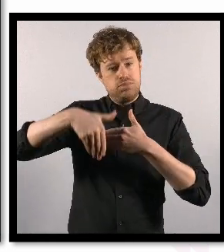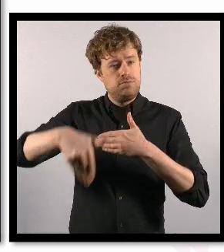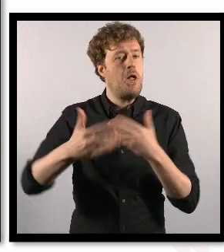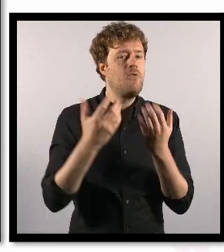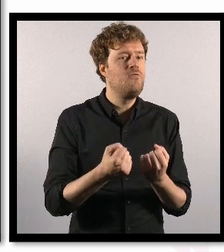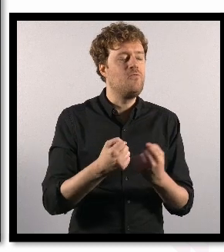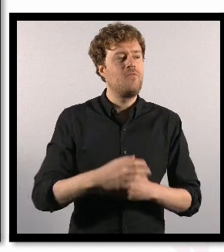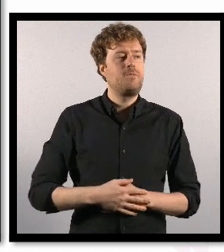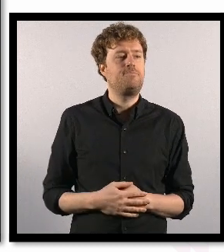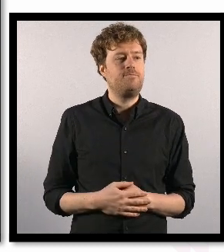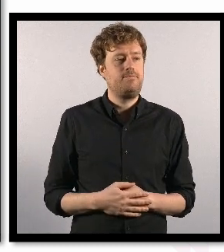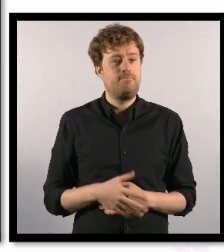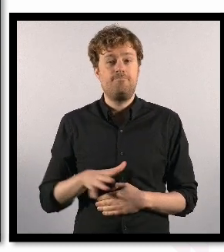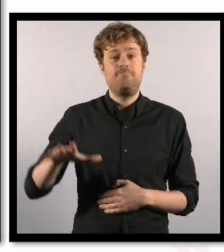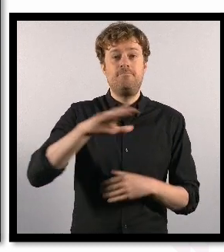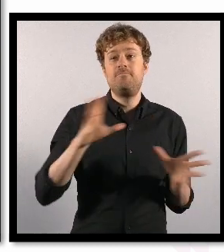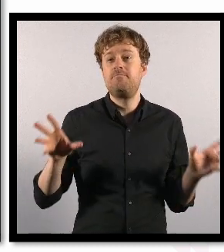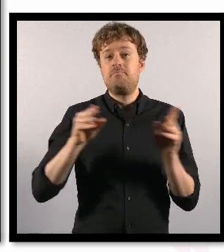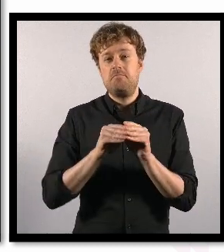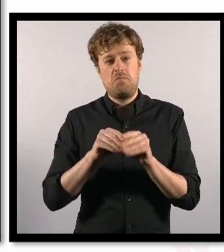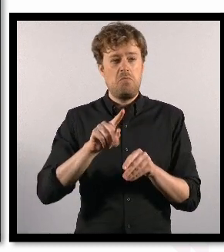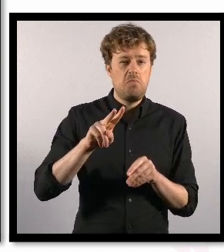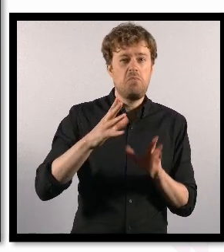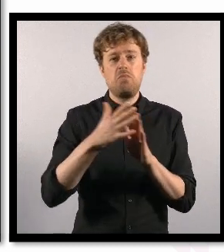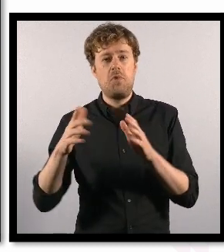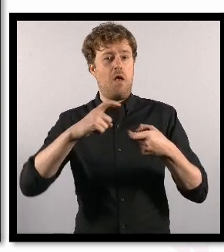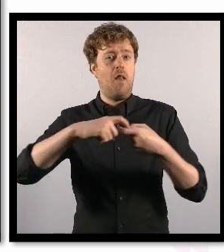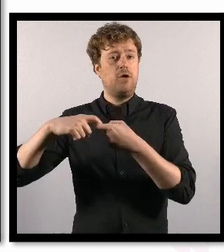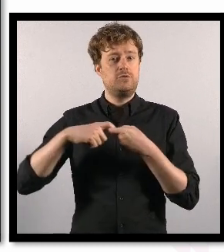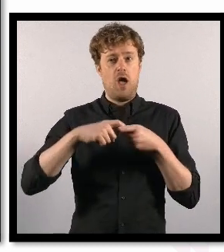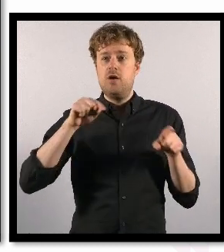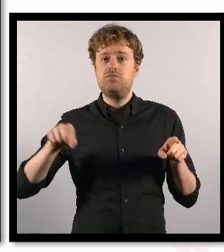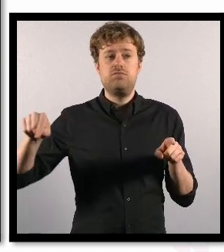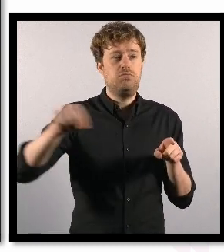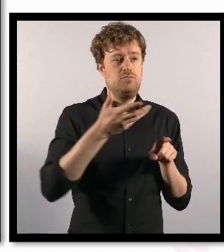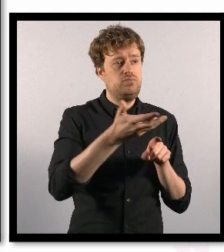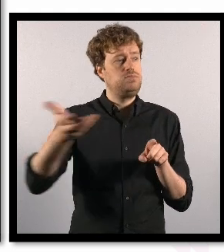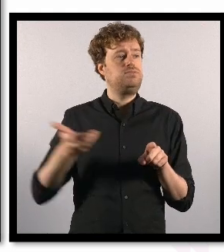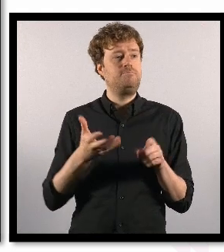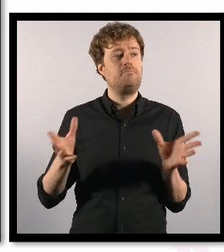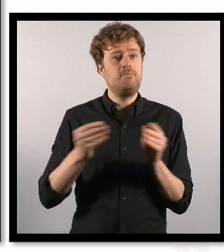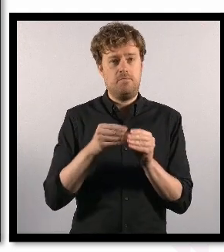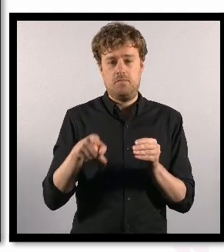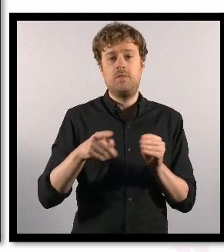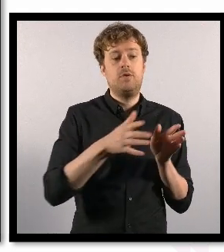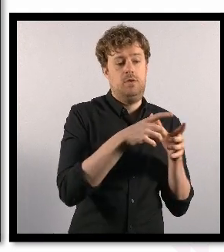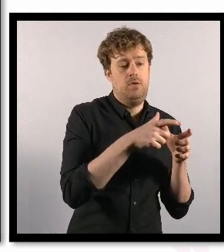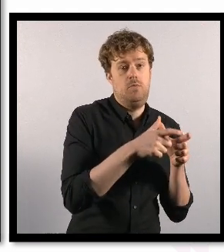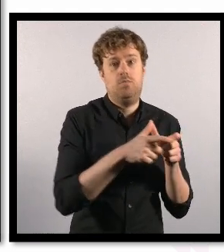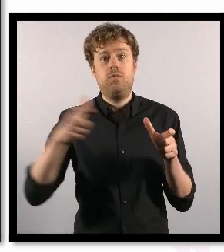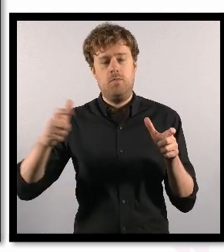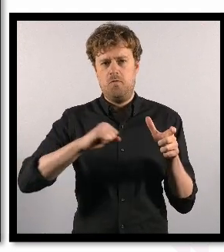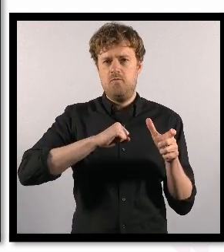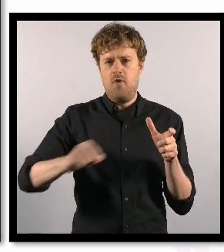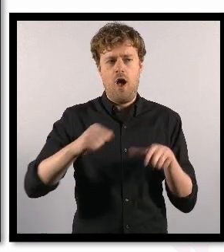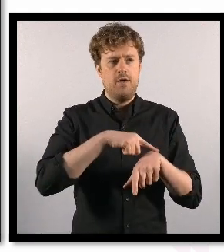own success, we had to shard our workloads based across individual markets, an approach that also helps us to manage our blast radius along